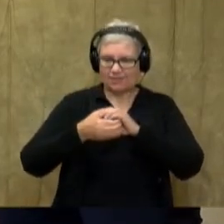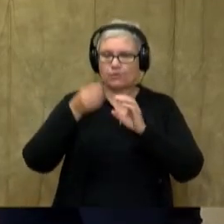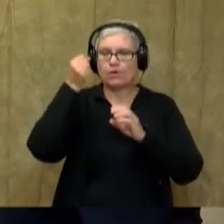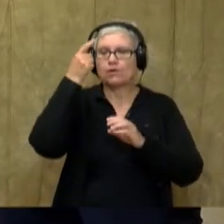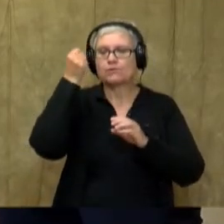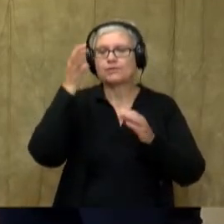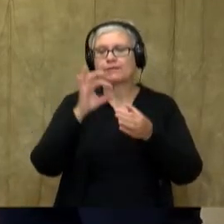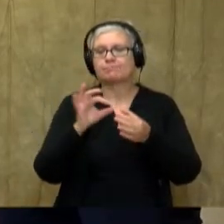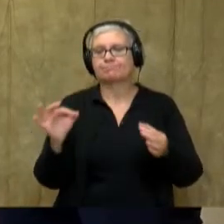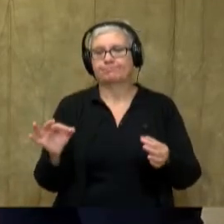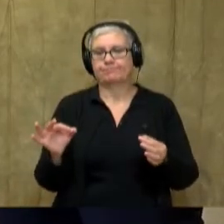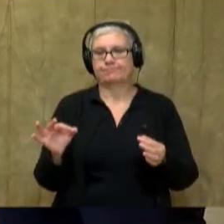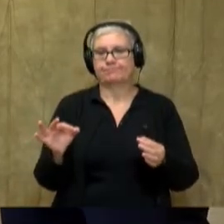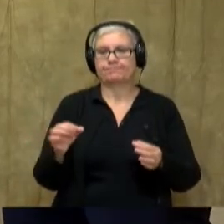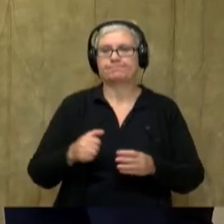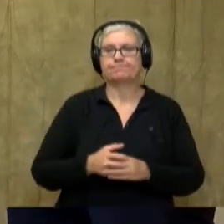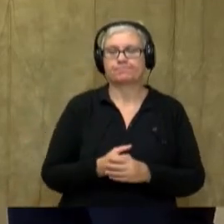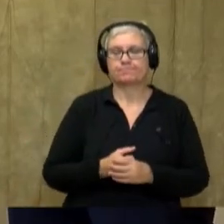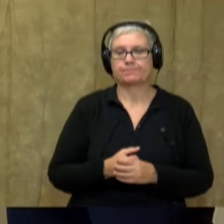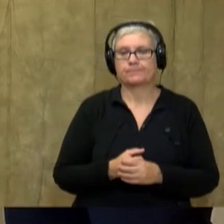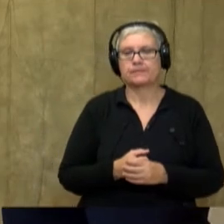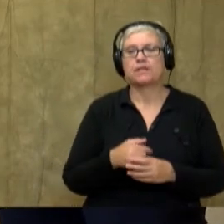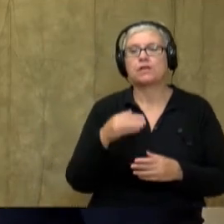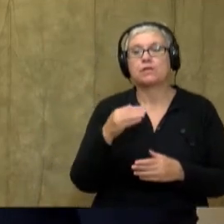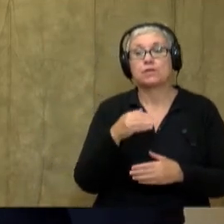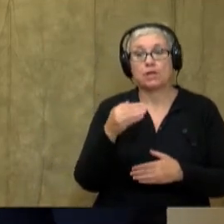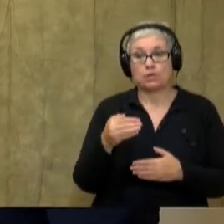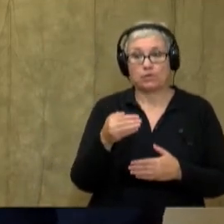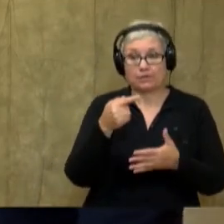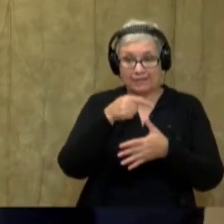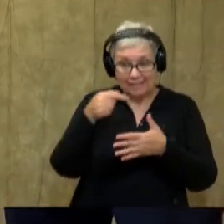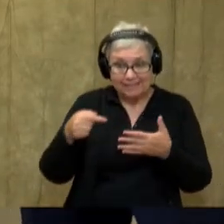expressions. So those are the things that I need you